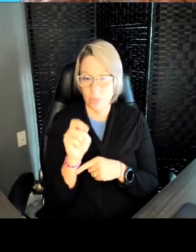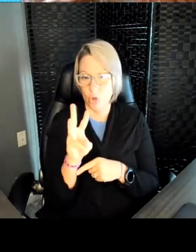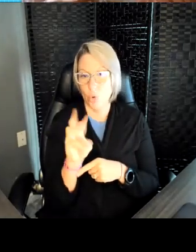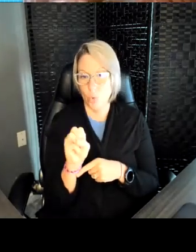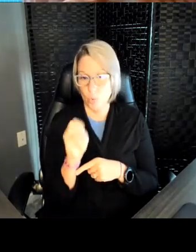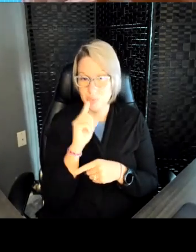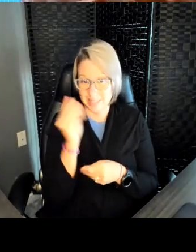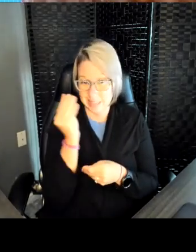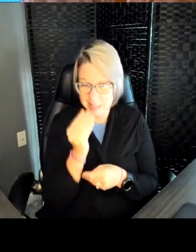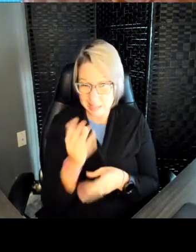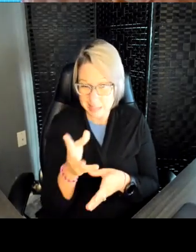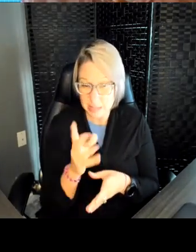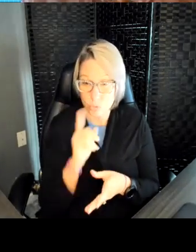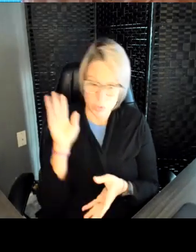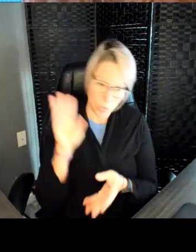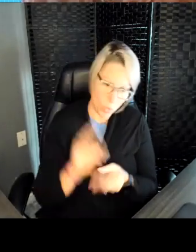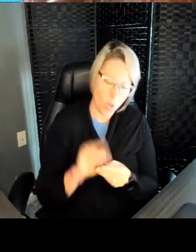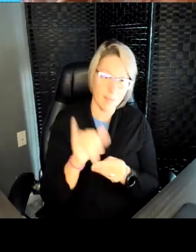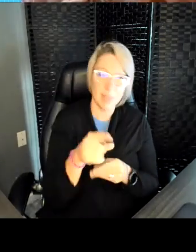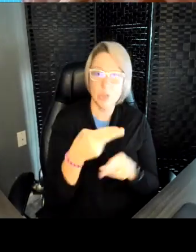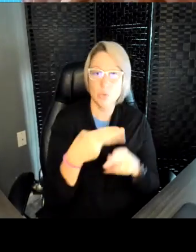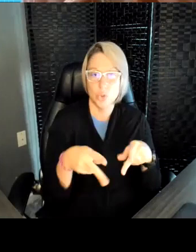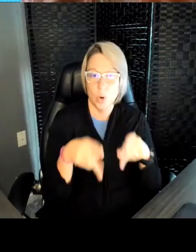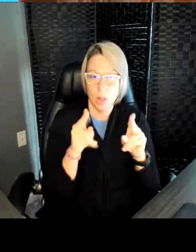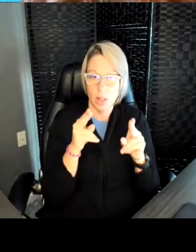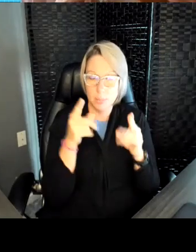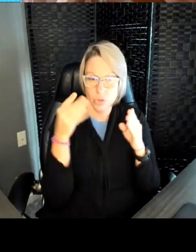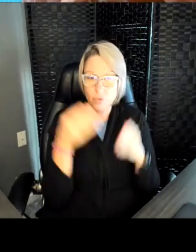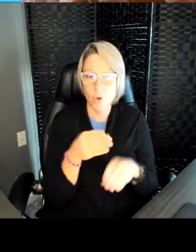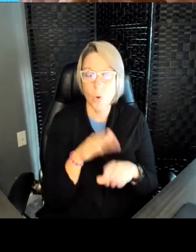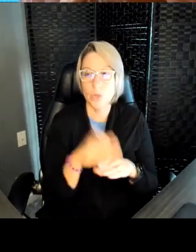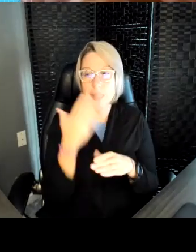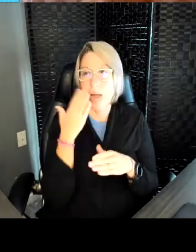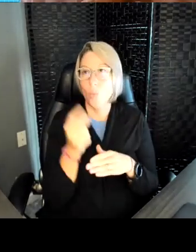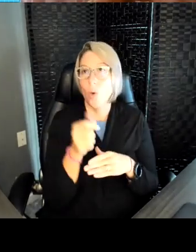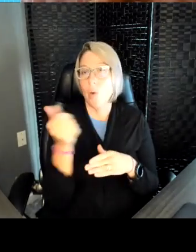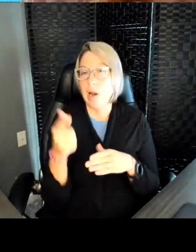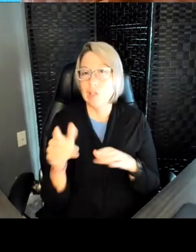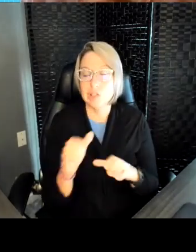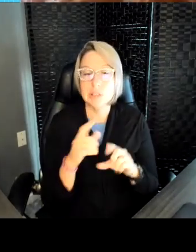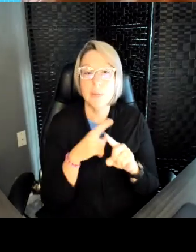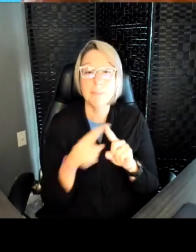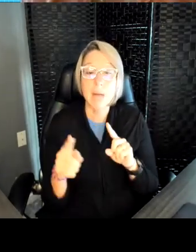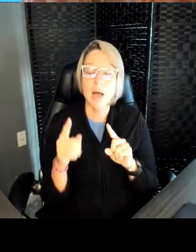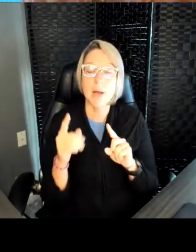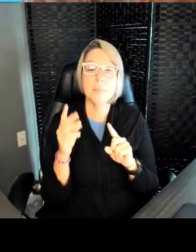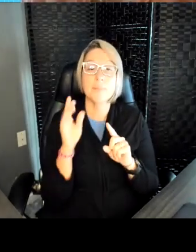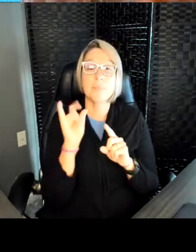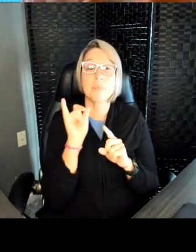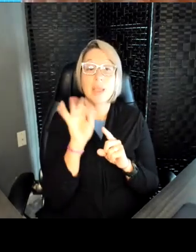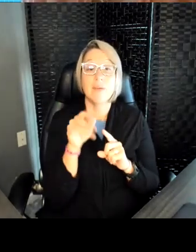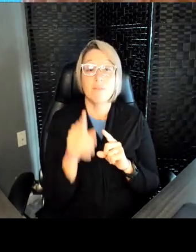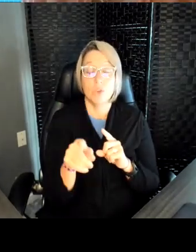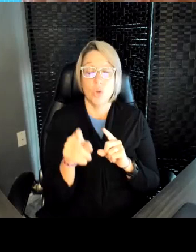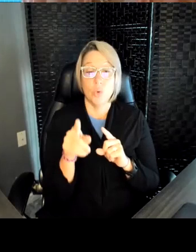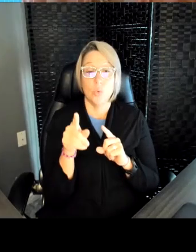just a short clip that she focused on. I don't know what else she did, but I would say to you, if you are in a